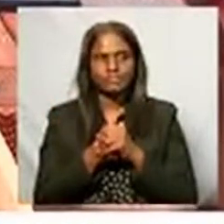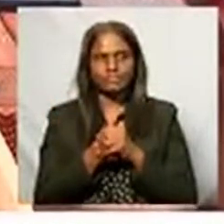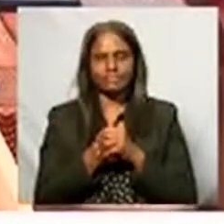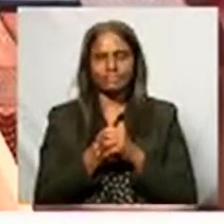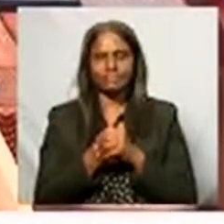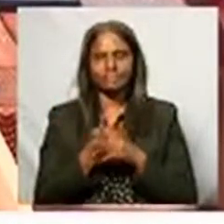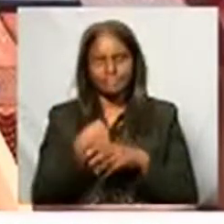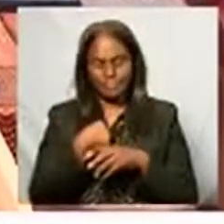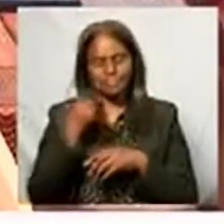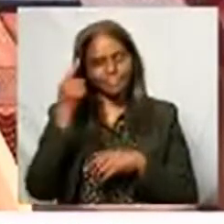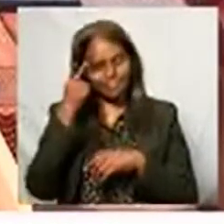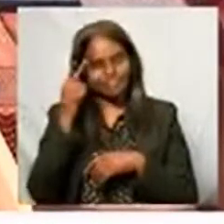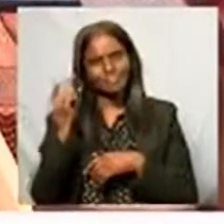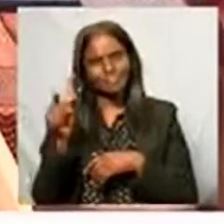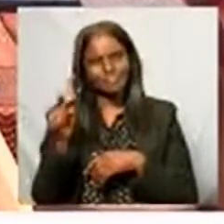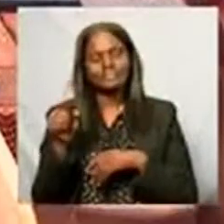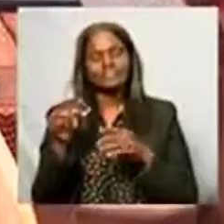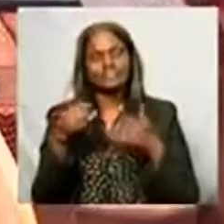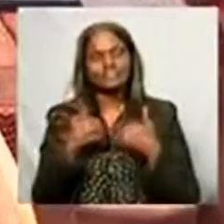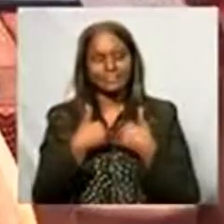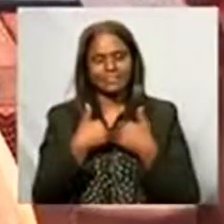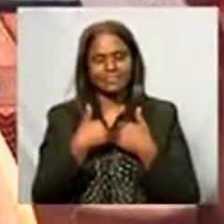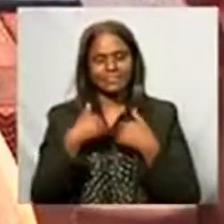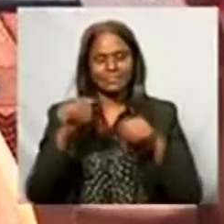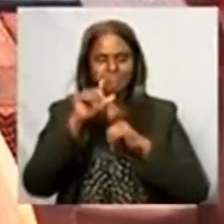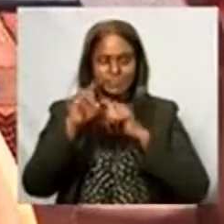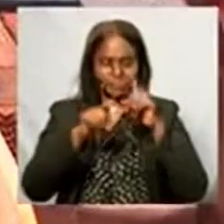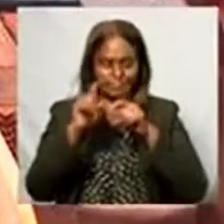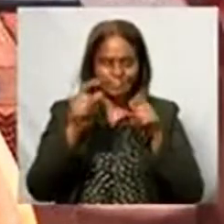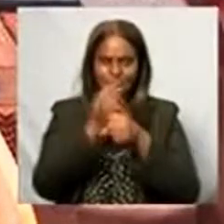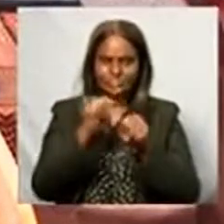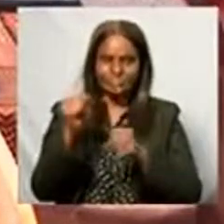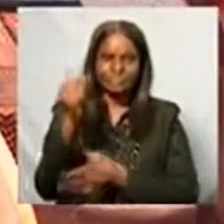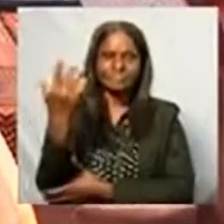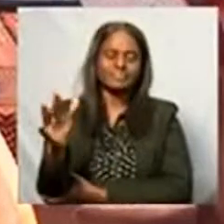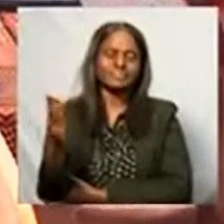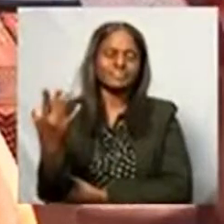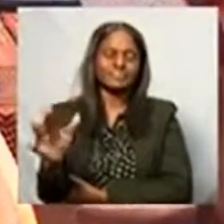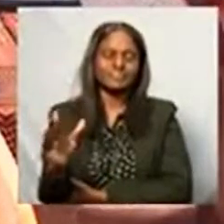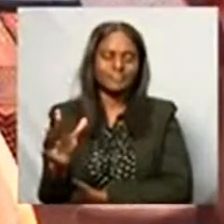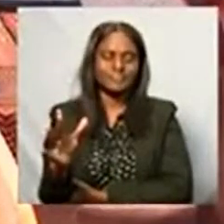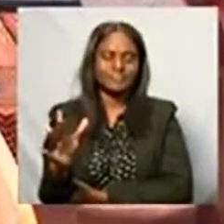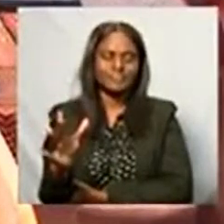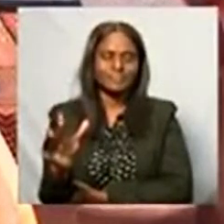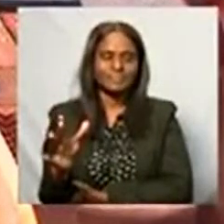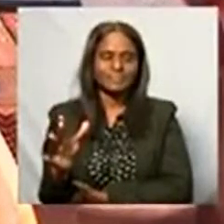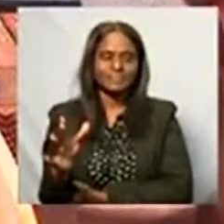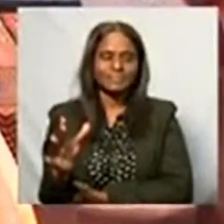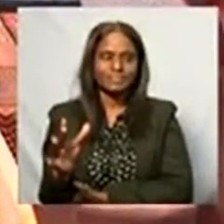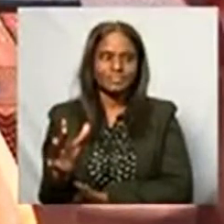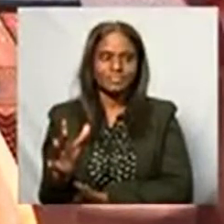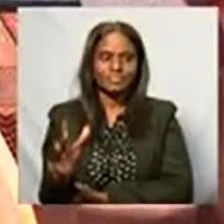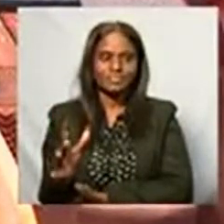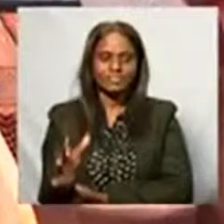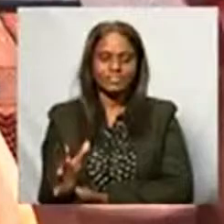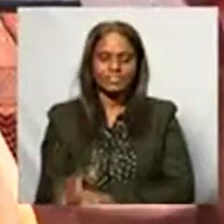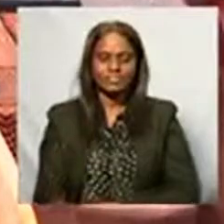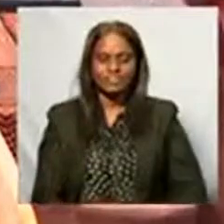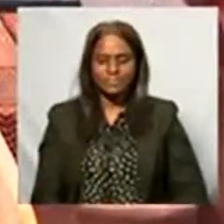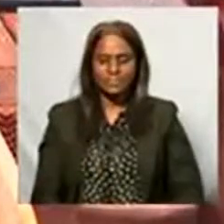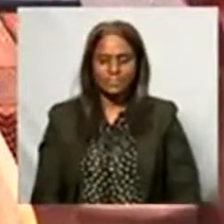I think the ayes have it. The question is resolved in the affirmative.